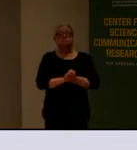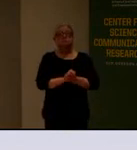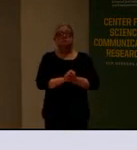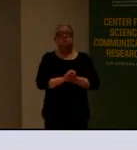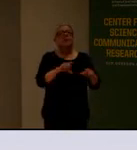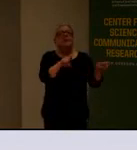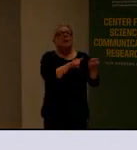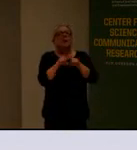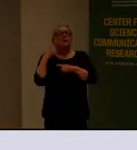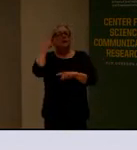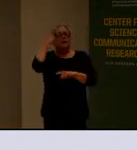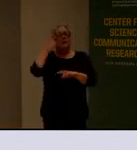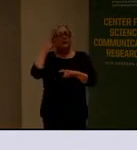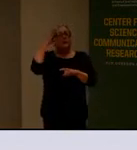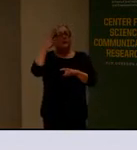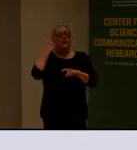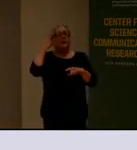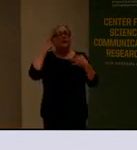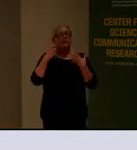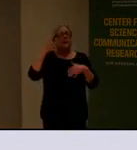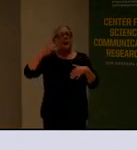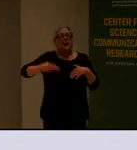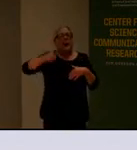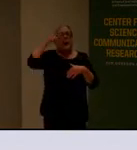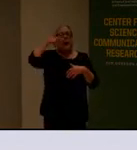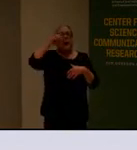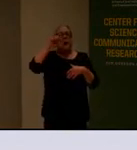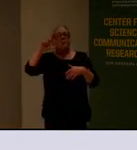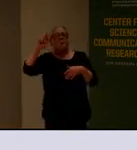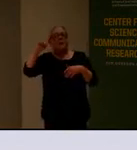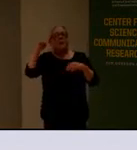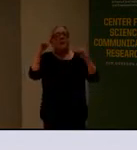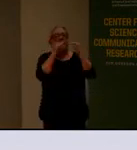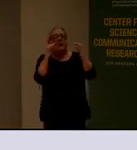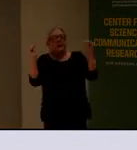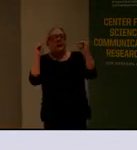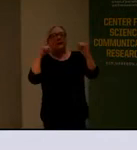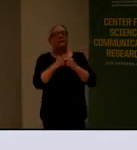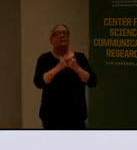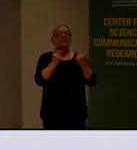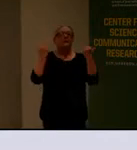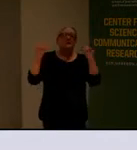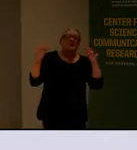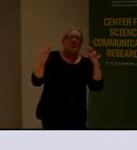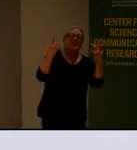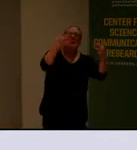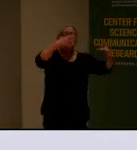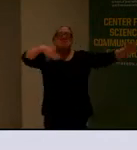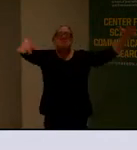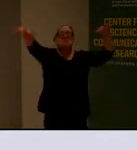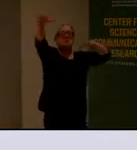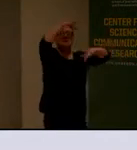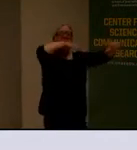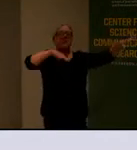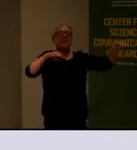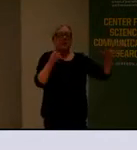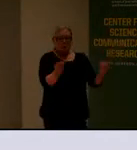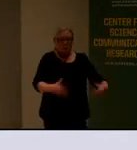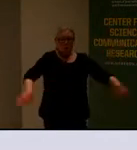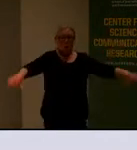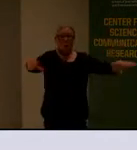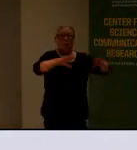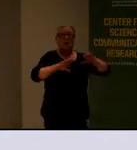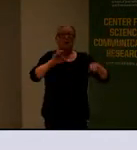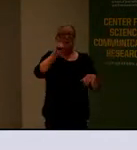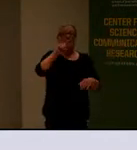We also think about higher pollen levels, wildfire smoke as far as other air quality, ground level ozone, which is driven by